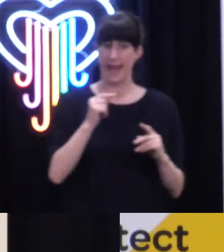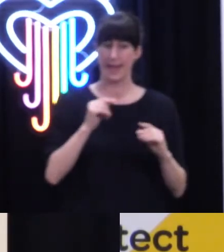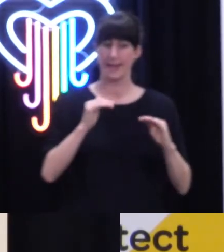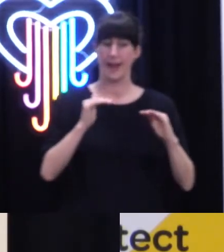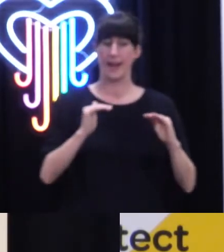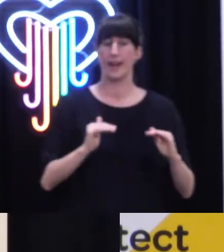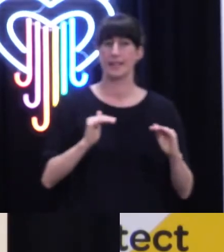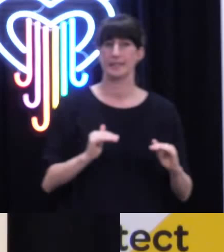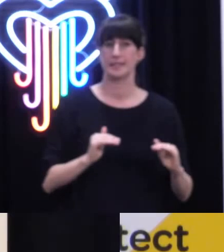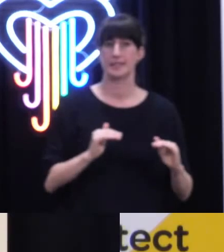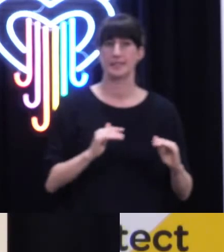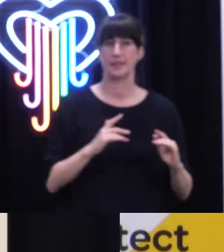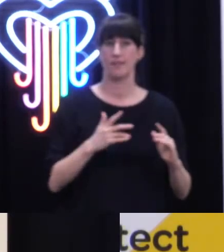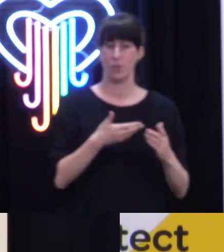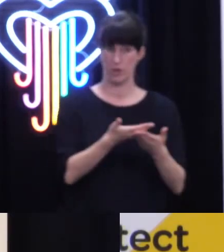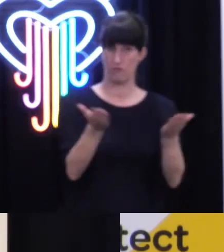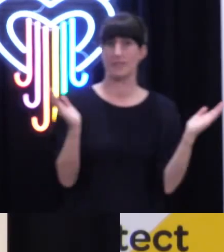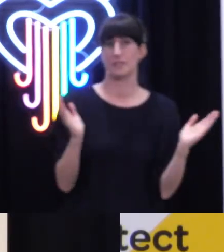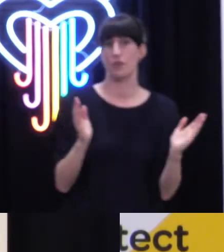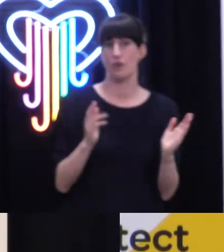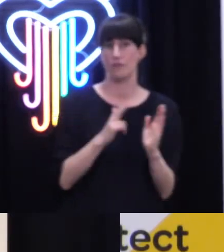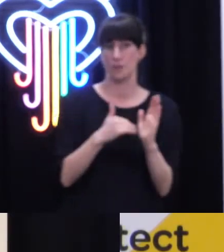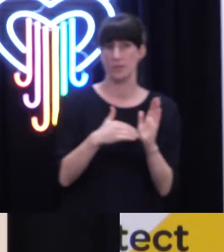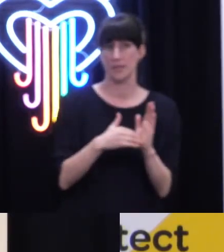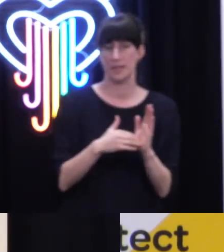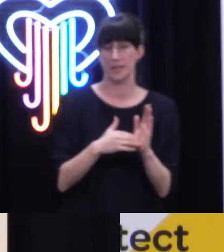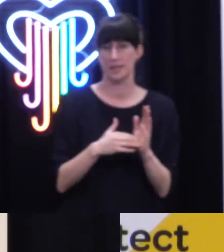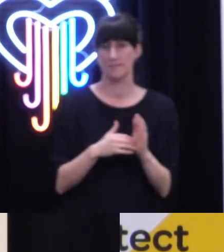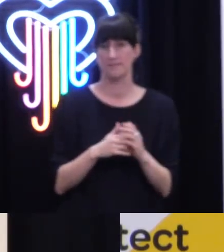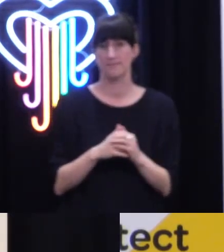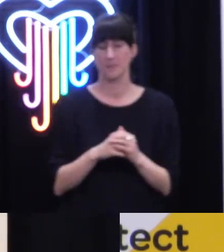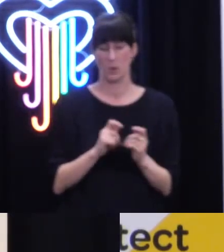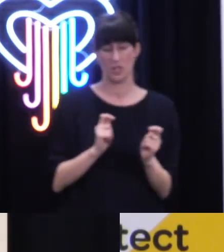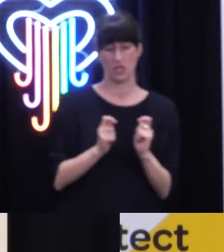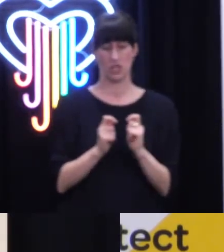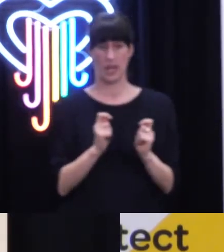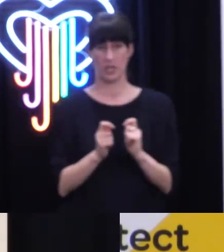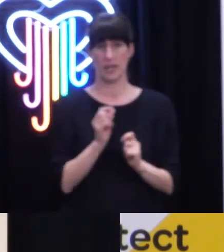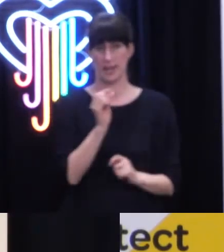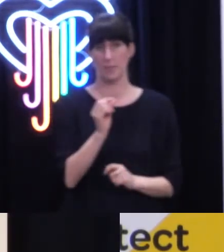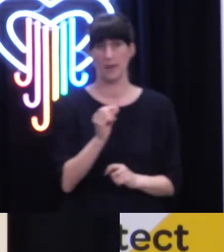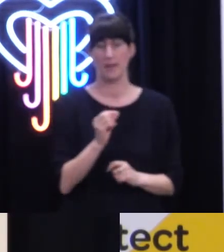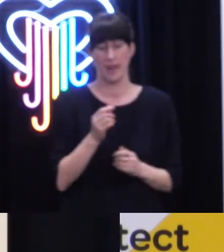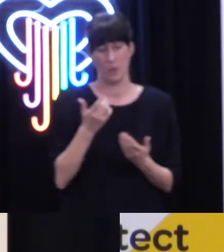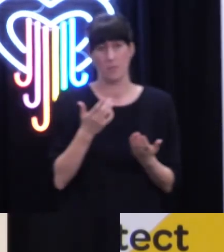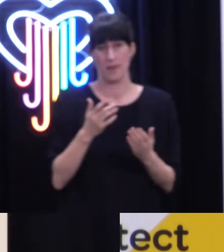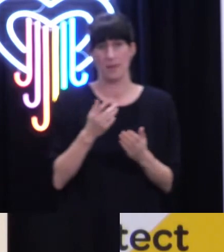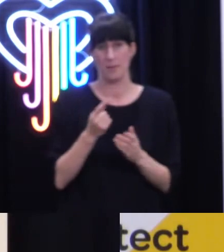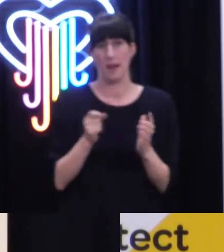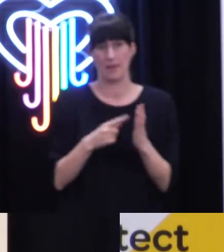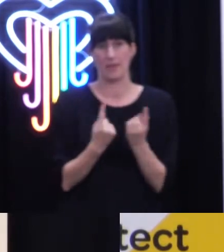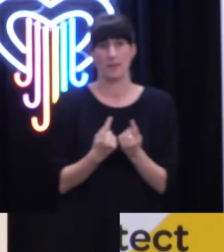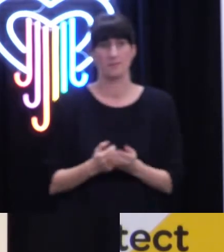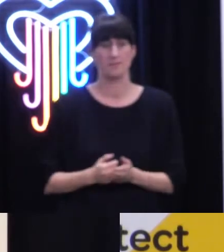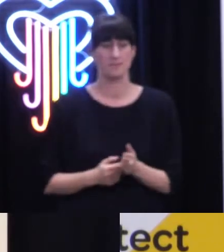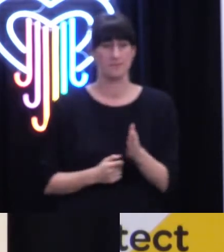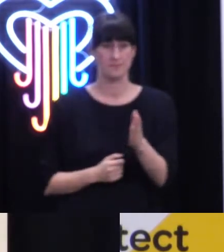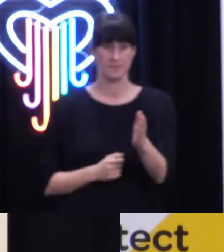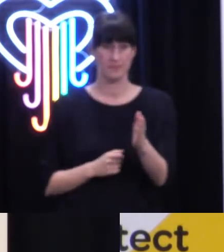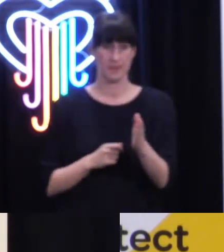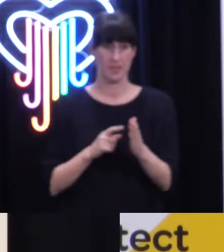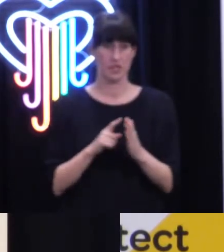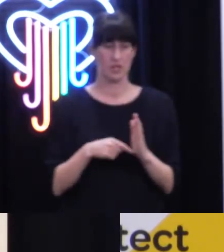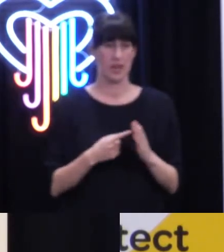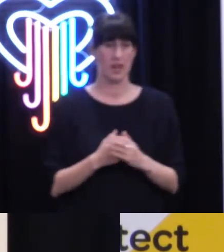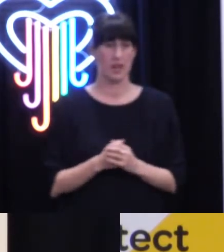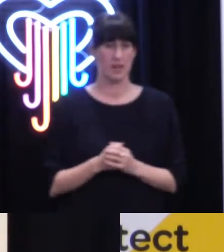if that move happened, that would be the most likely adjustment that we'd see across the country. How concerning is it that the truck driver's gone